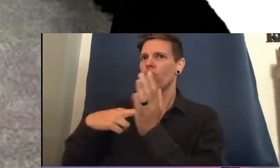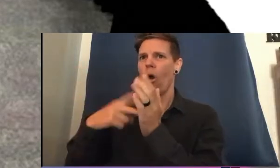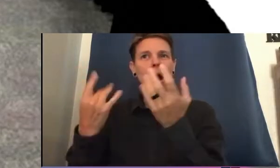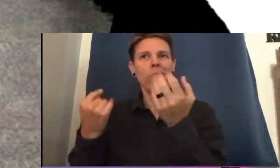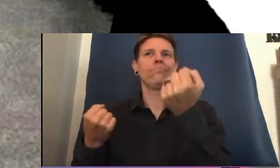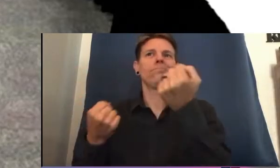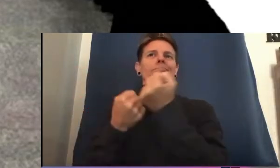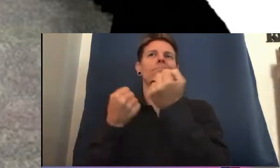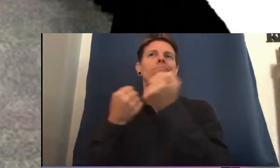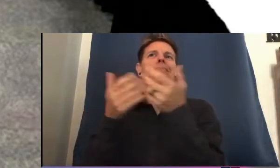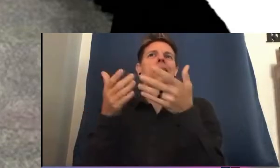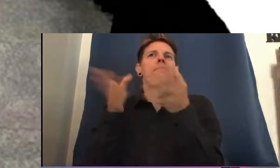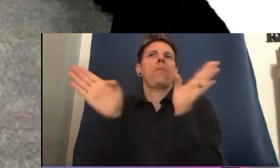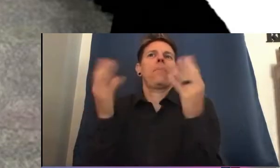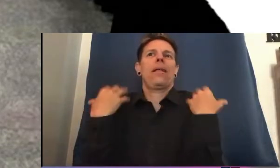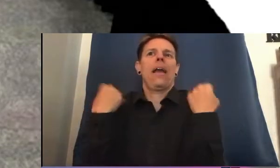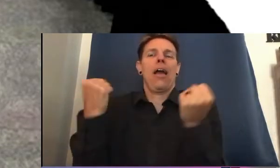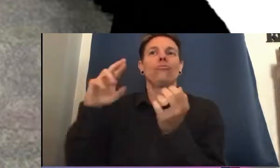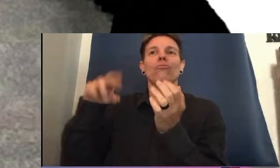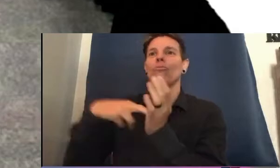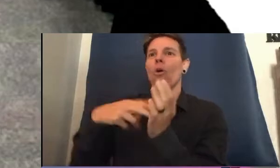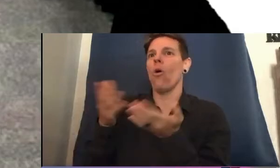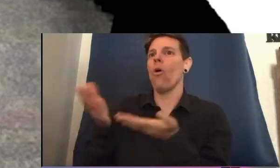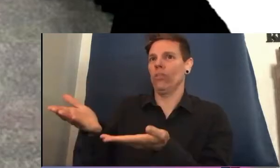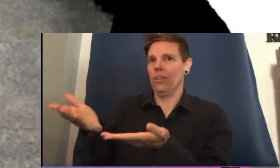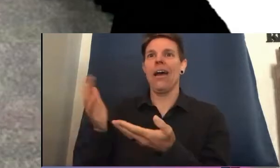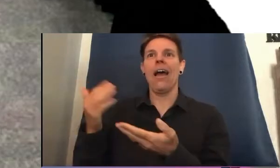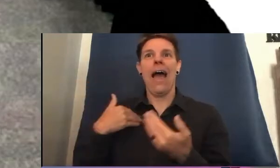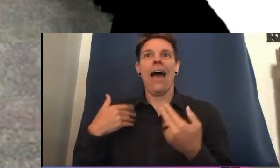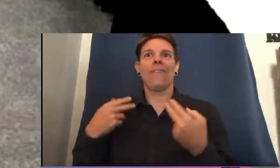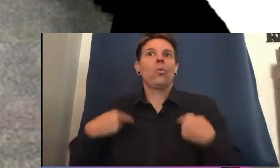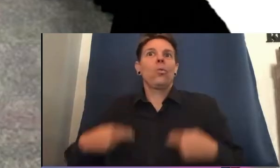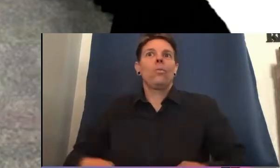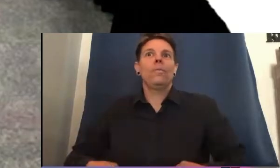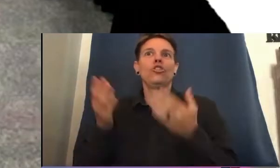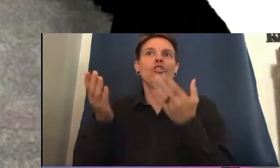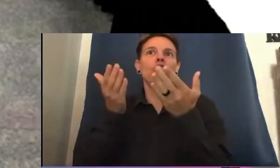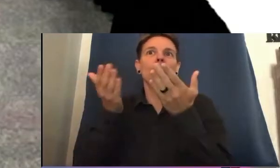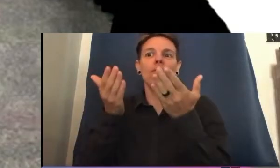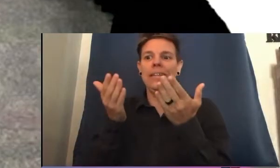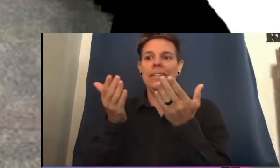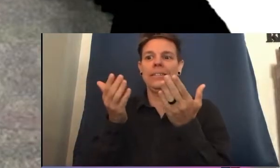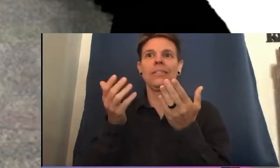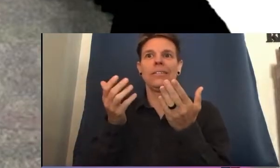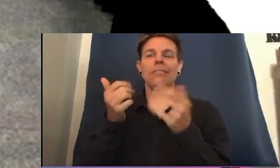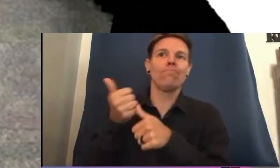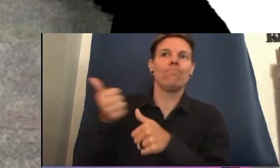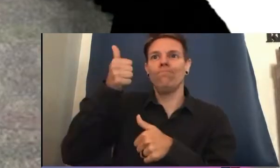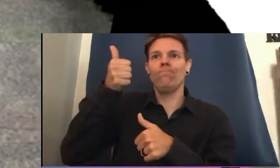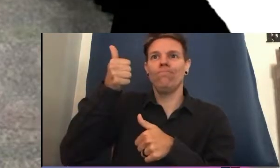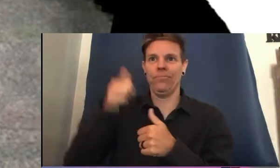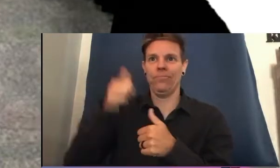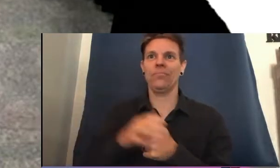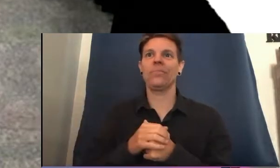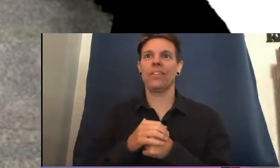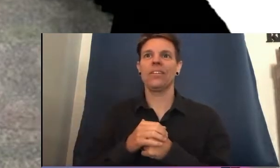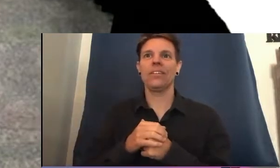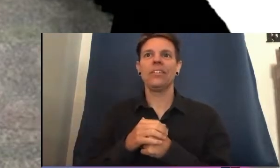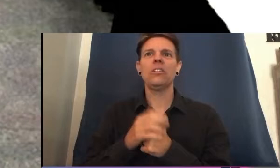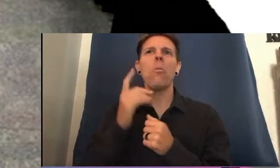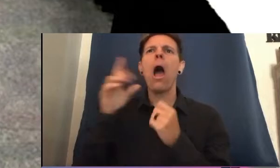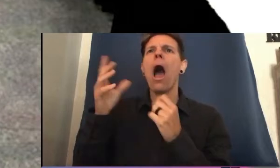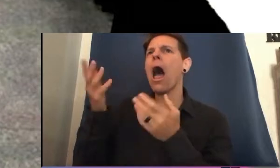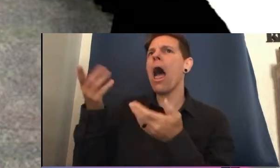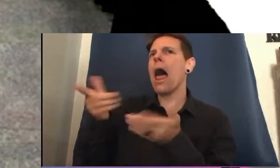Human Services Supervisor. So you will be seeing more of her in following meetings and in the future. So I just would like to welcome Samantha. Thank